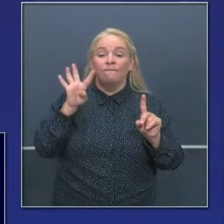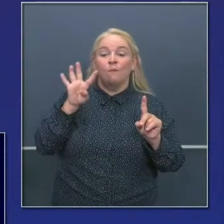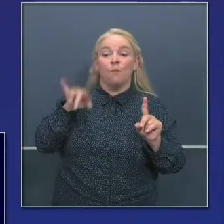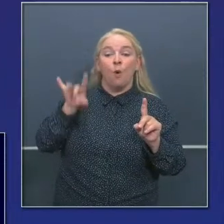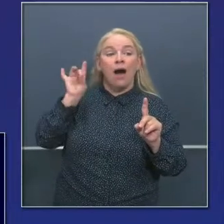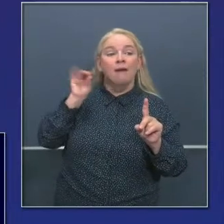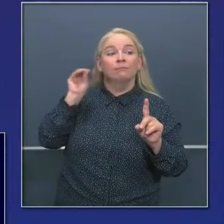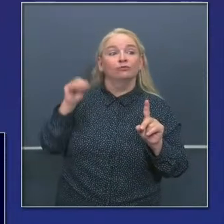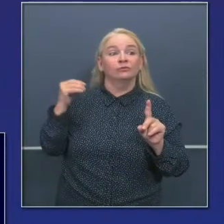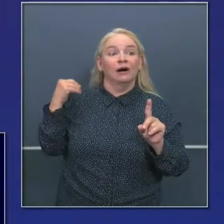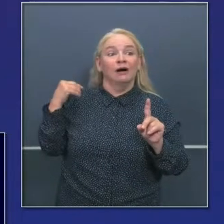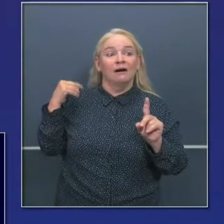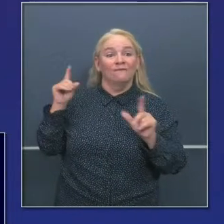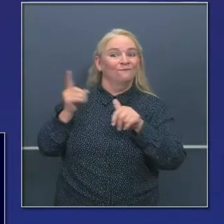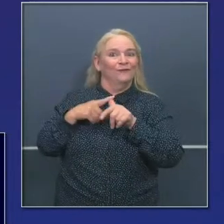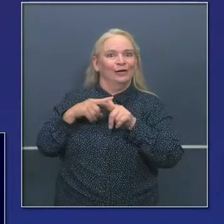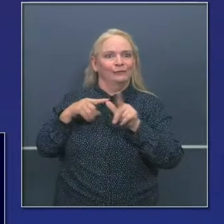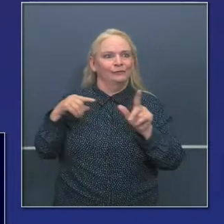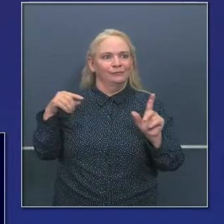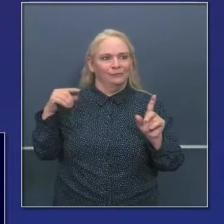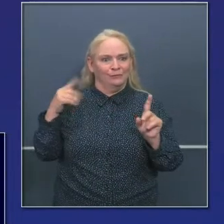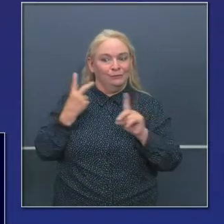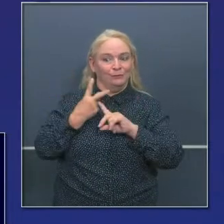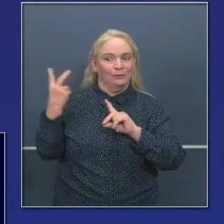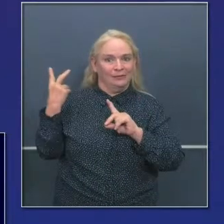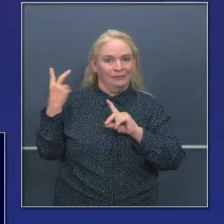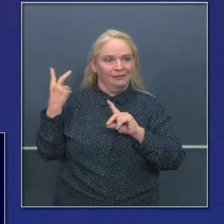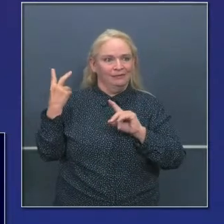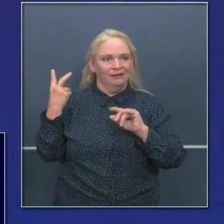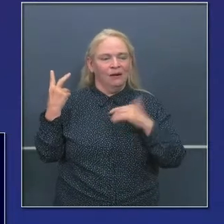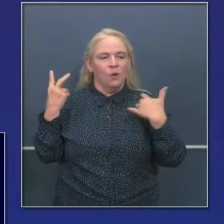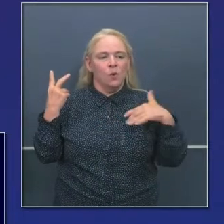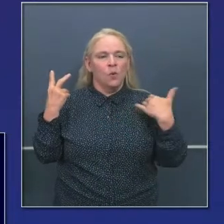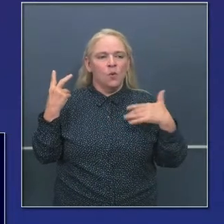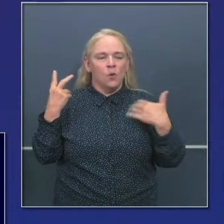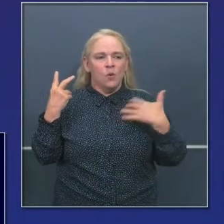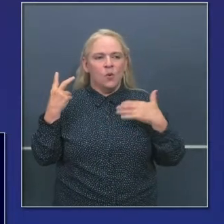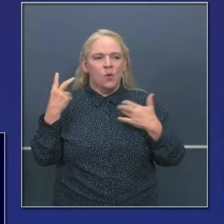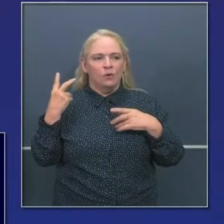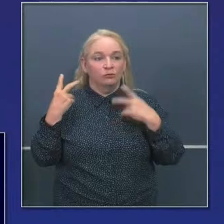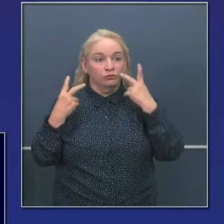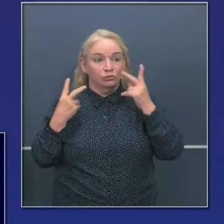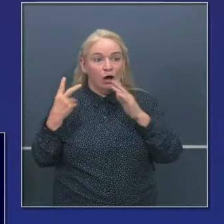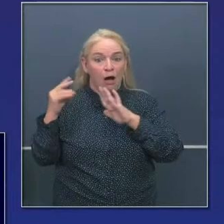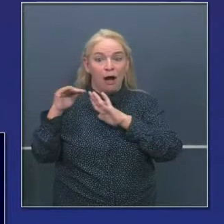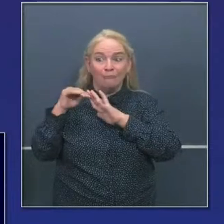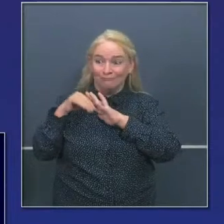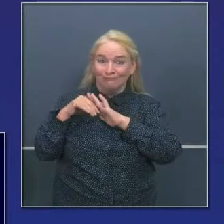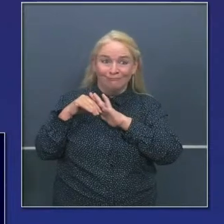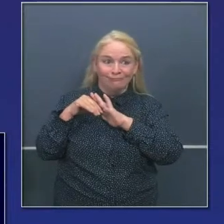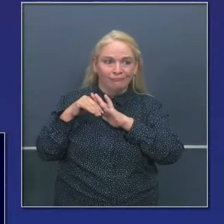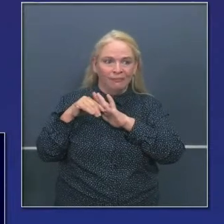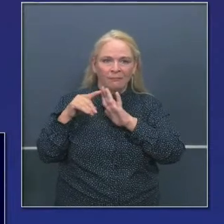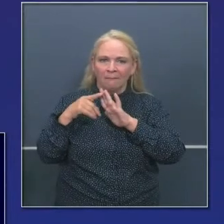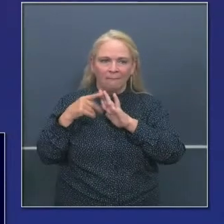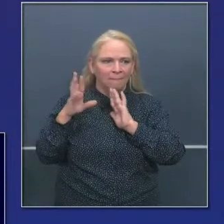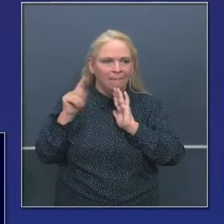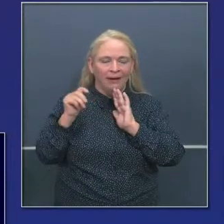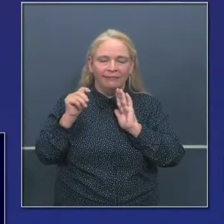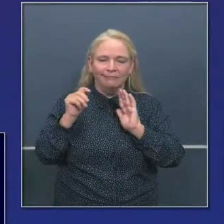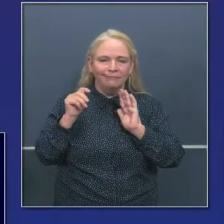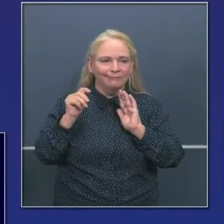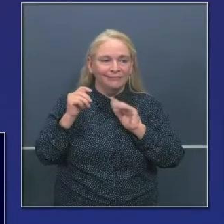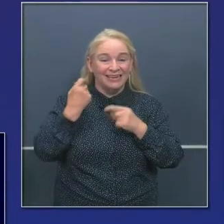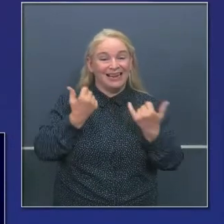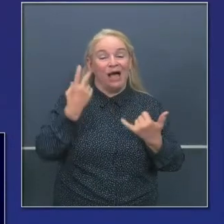When we did the first 14-day roll, we saw a significant decline in the positivity rate. Unfortunately, we're starting to